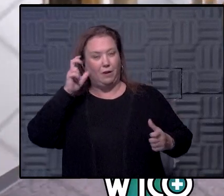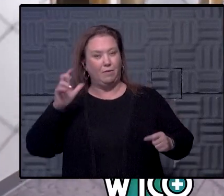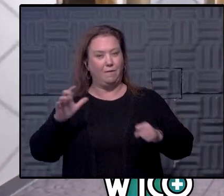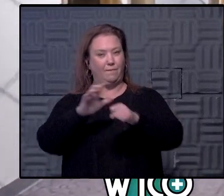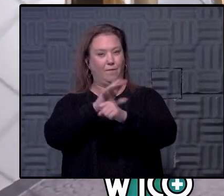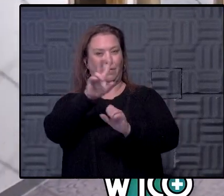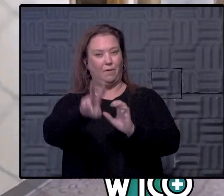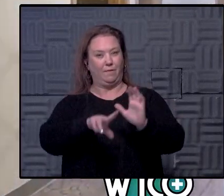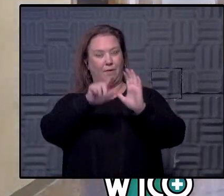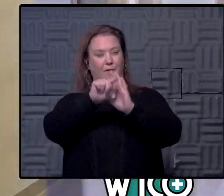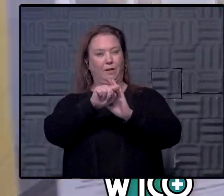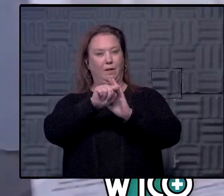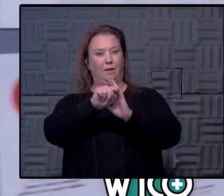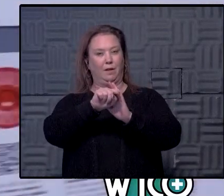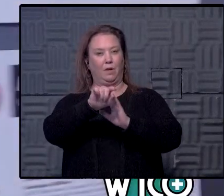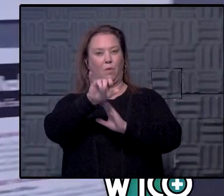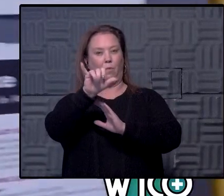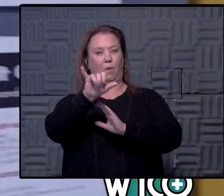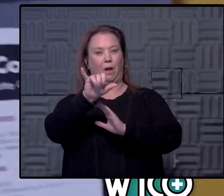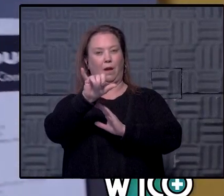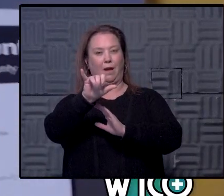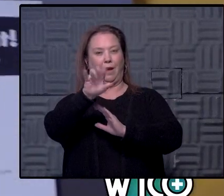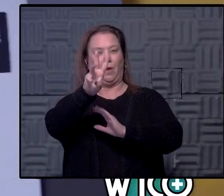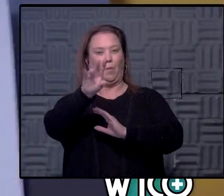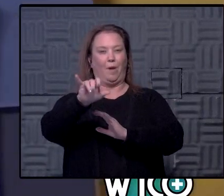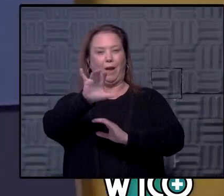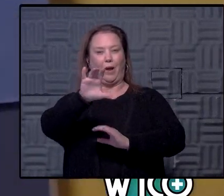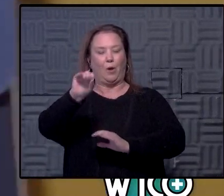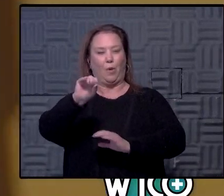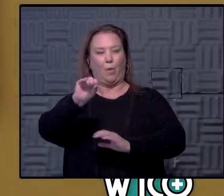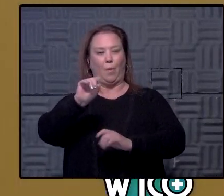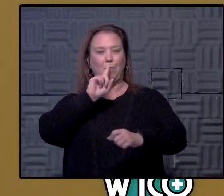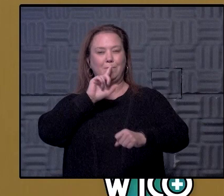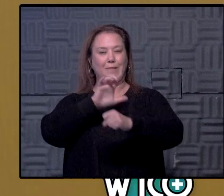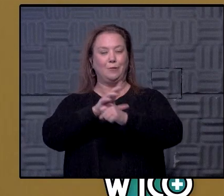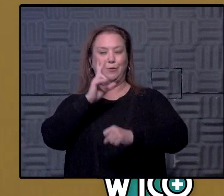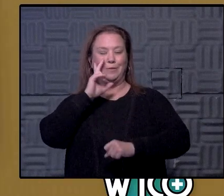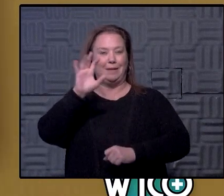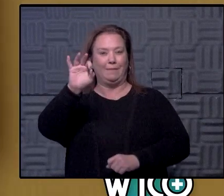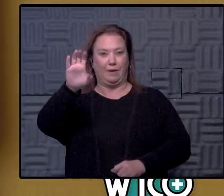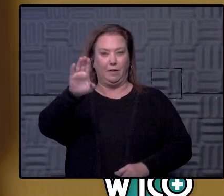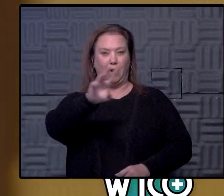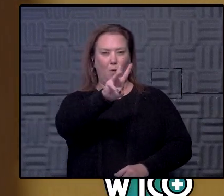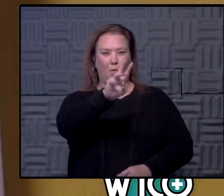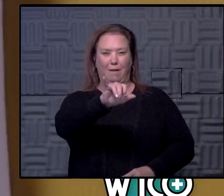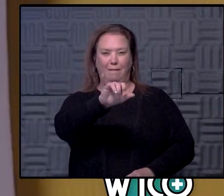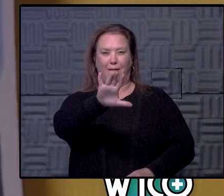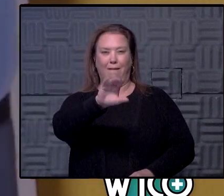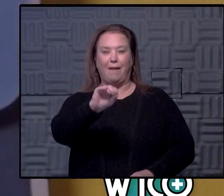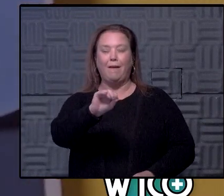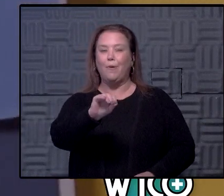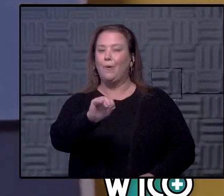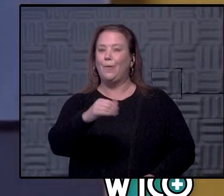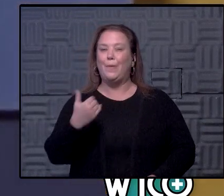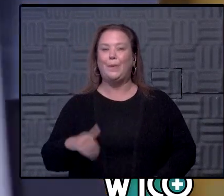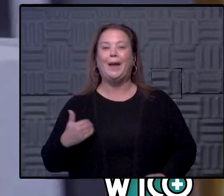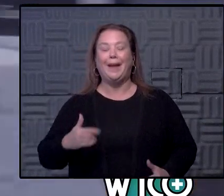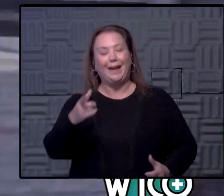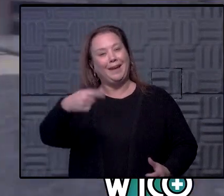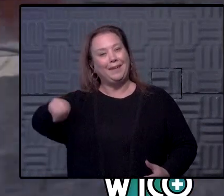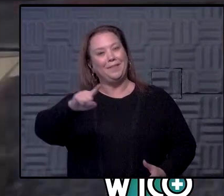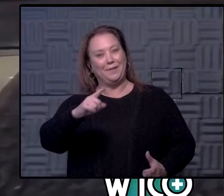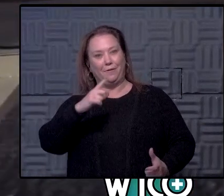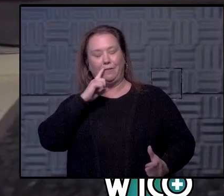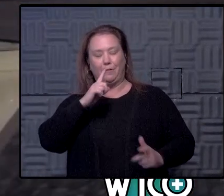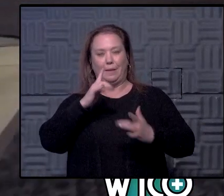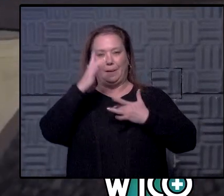full video on the WICO pledge, we have it on our Facebook site. Wyandotte County, they've done some pretty good stuff around